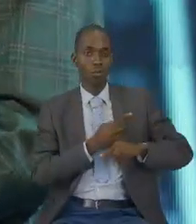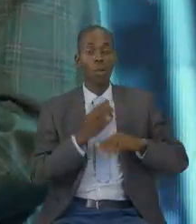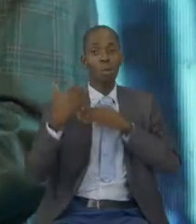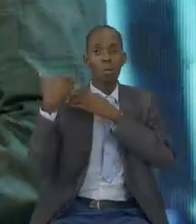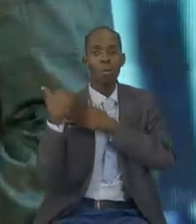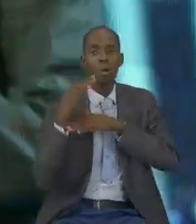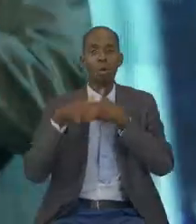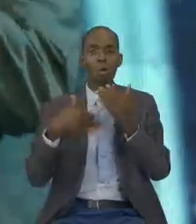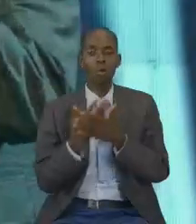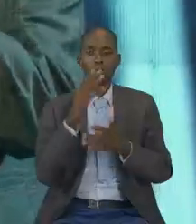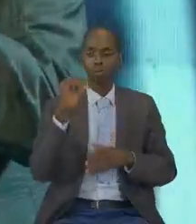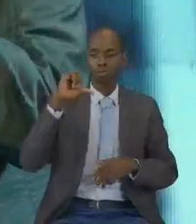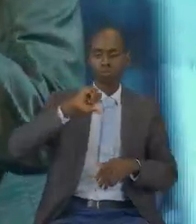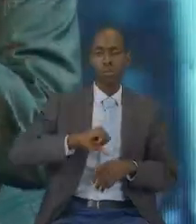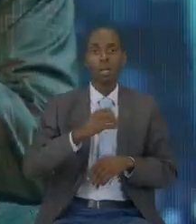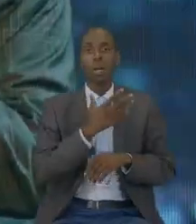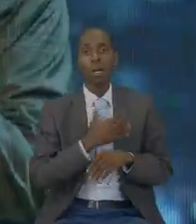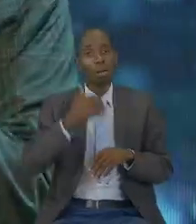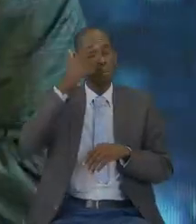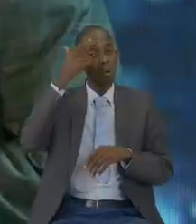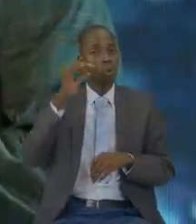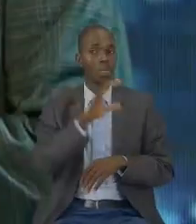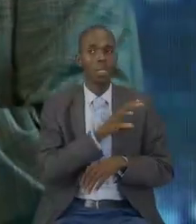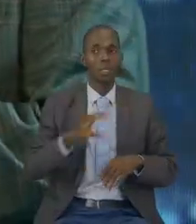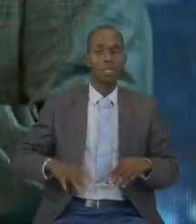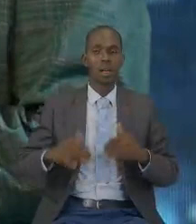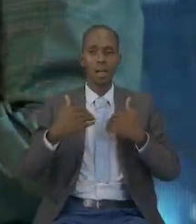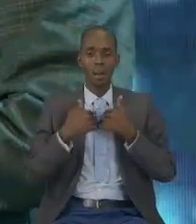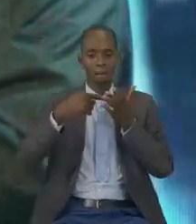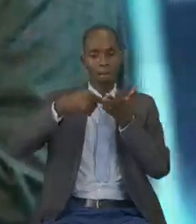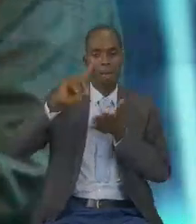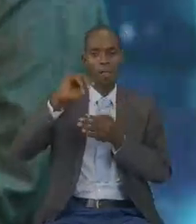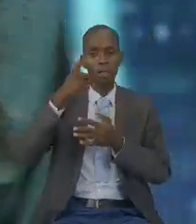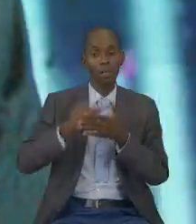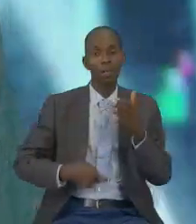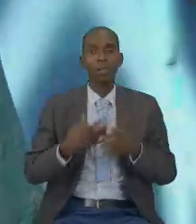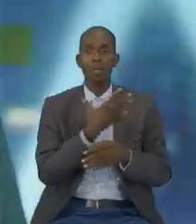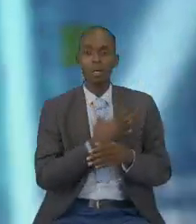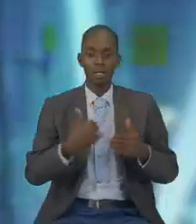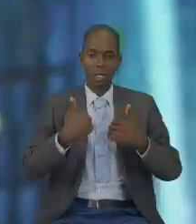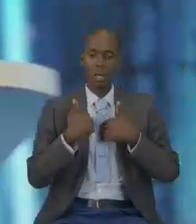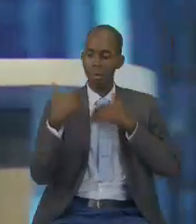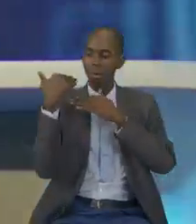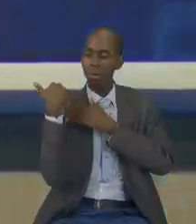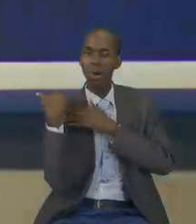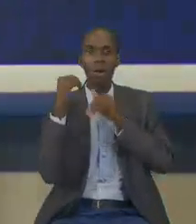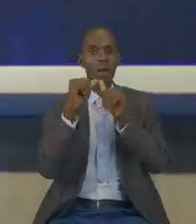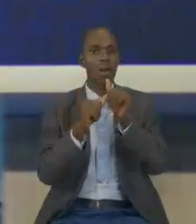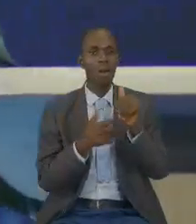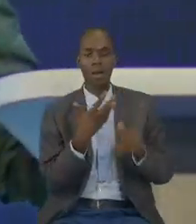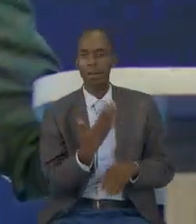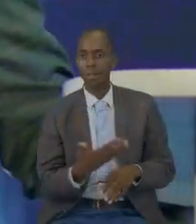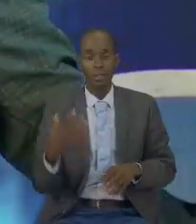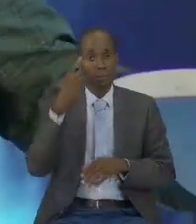your condemnation. And because Christ has paid the price and he has borne everything